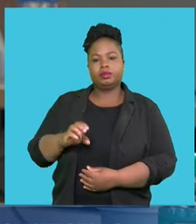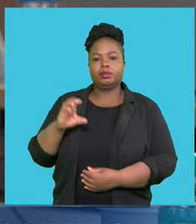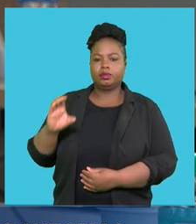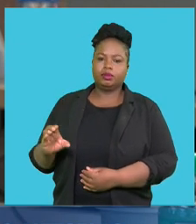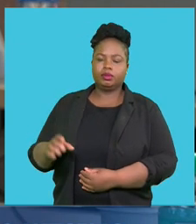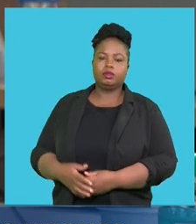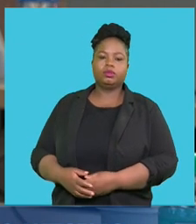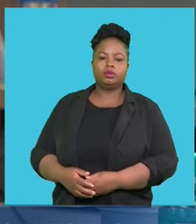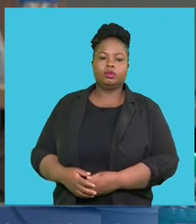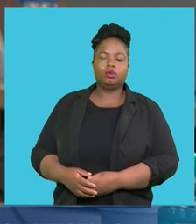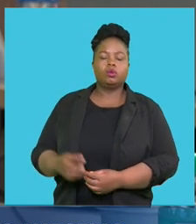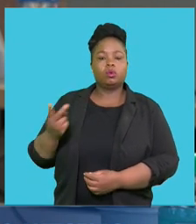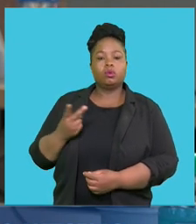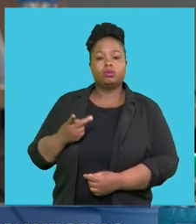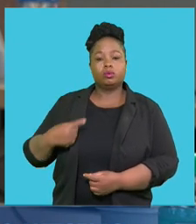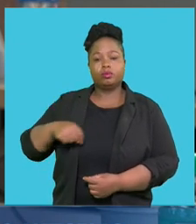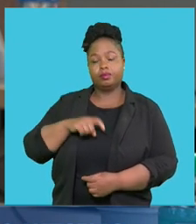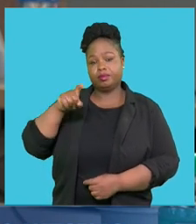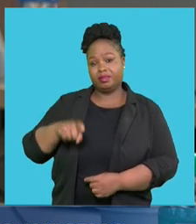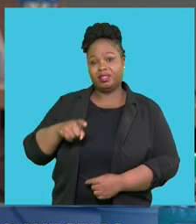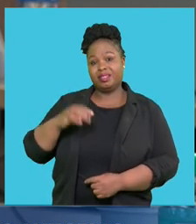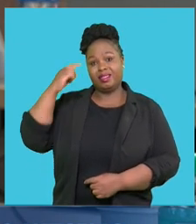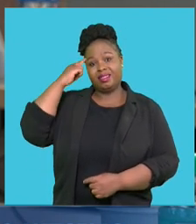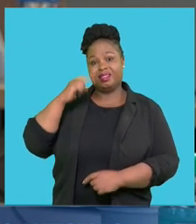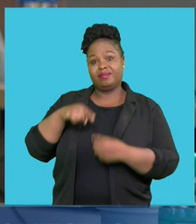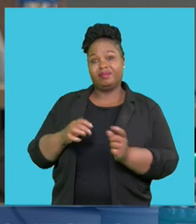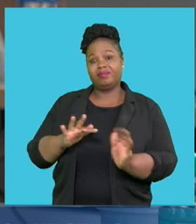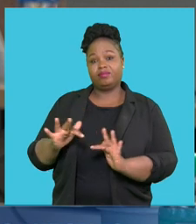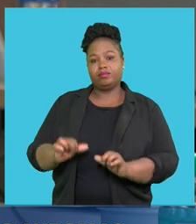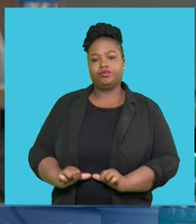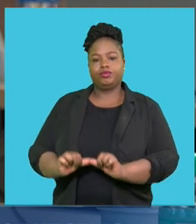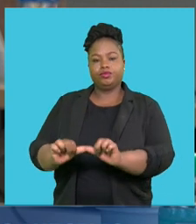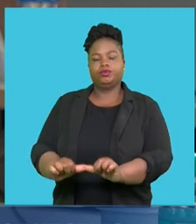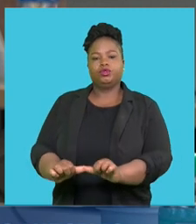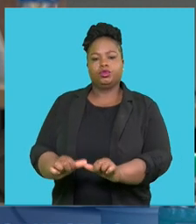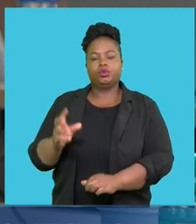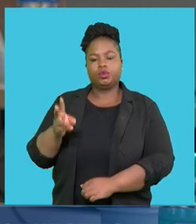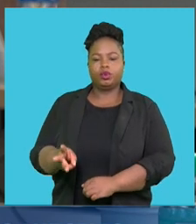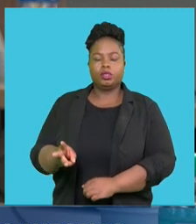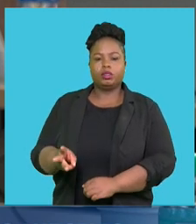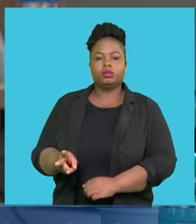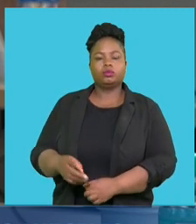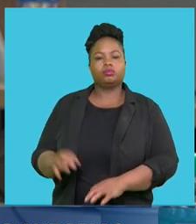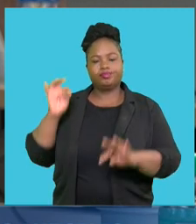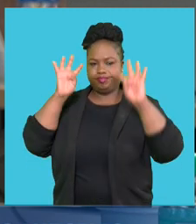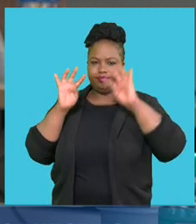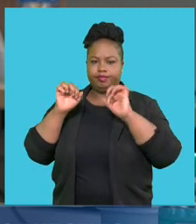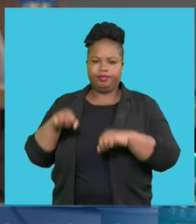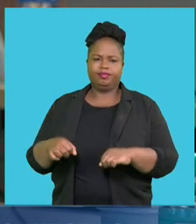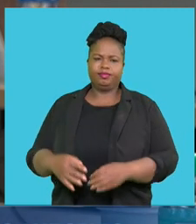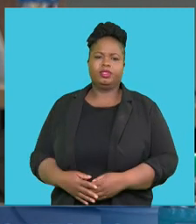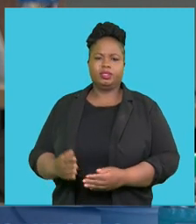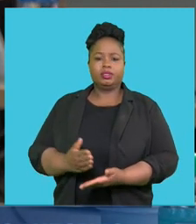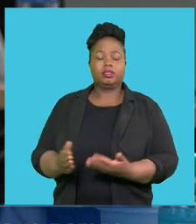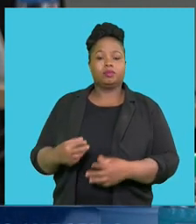And the work of the Treasury and others We need to think about how do we continue How do we continue to innovate Some of the work that